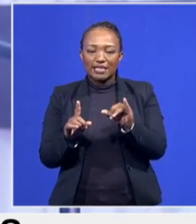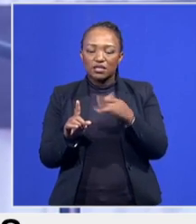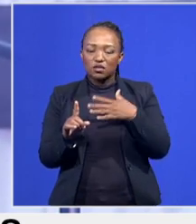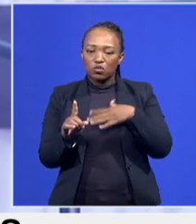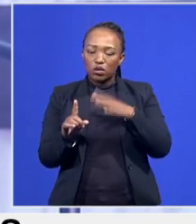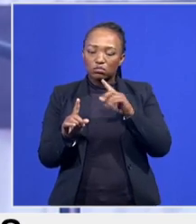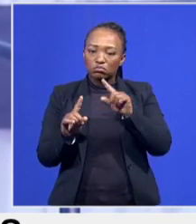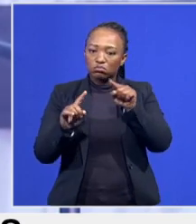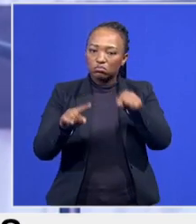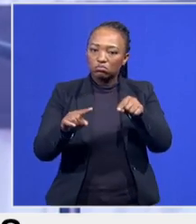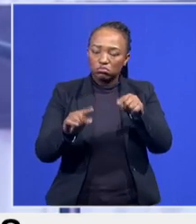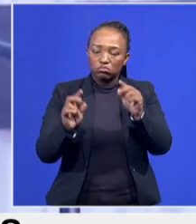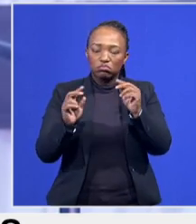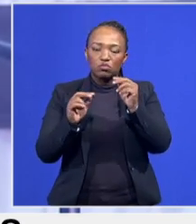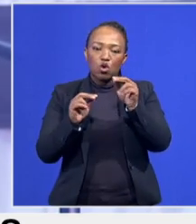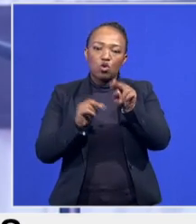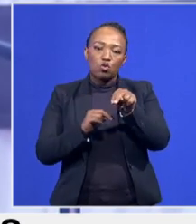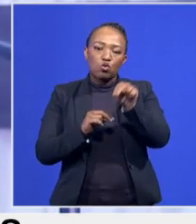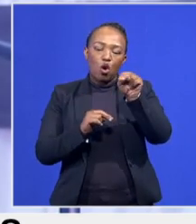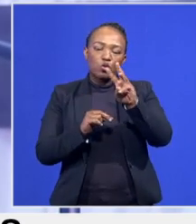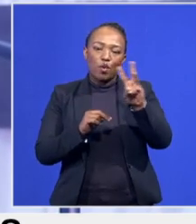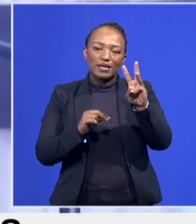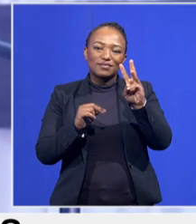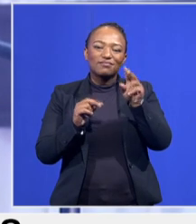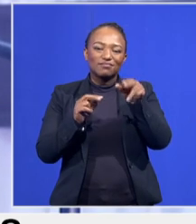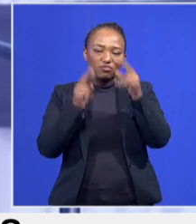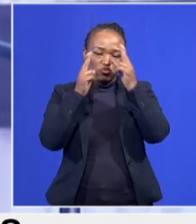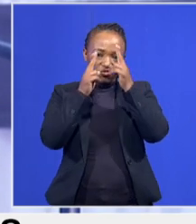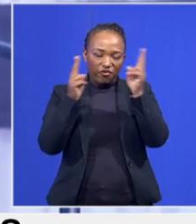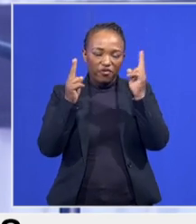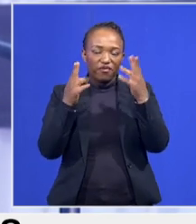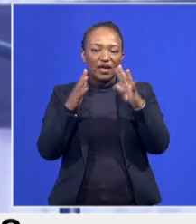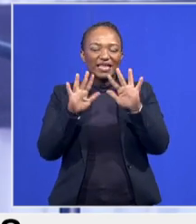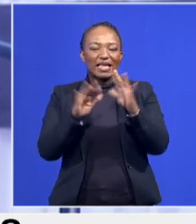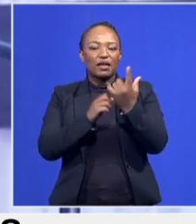the Northwest University, where he served his prime years.